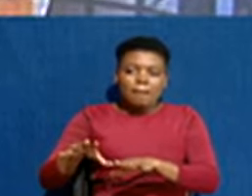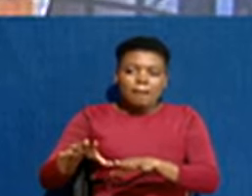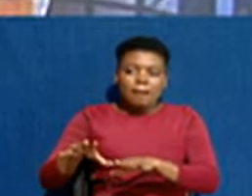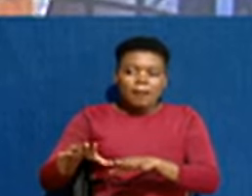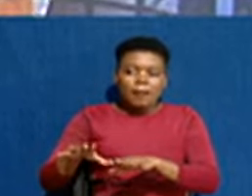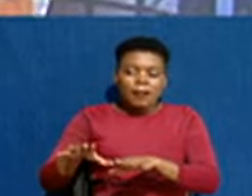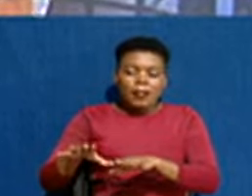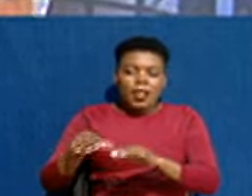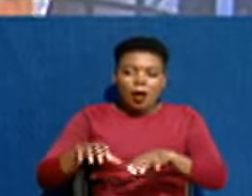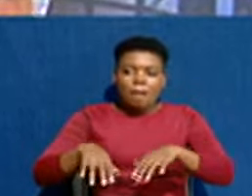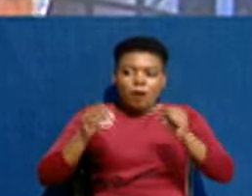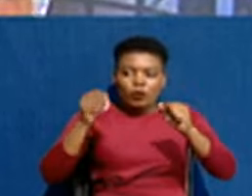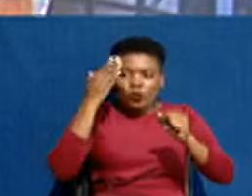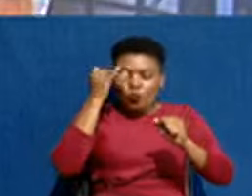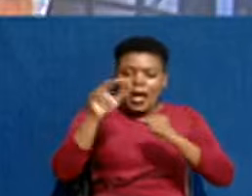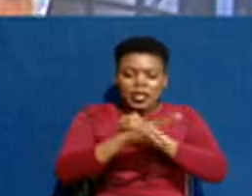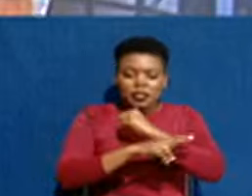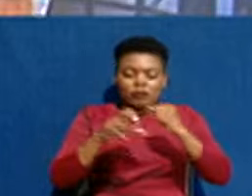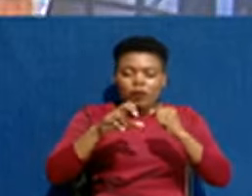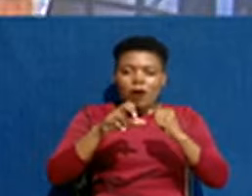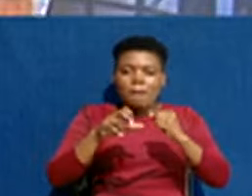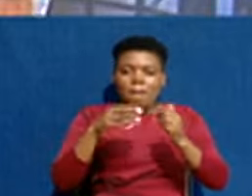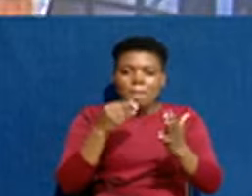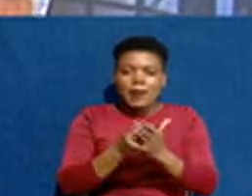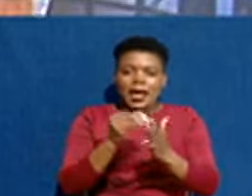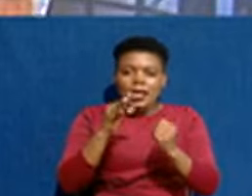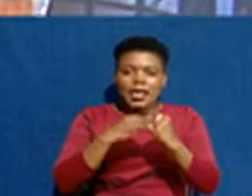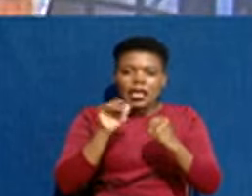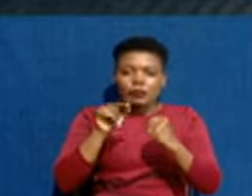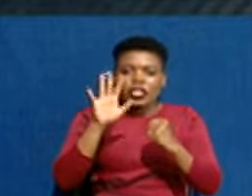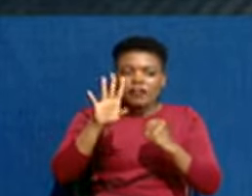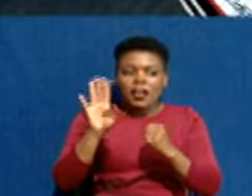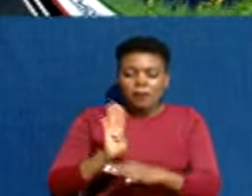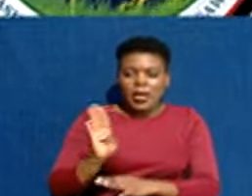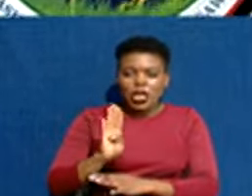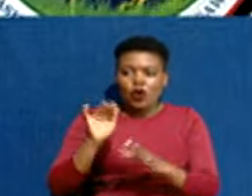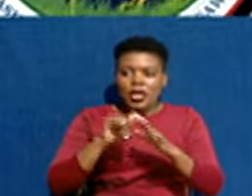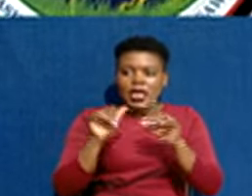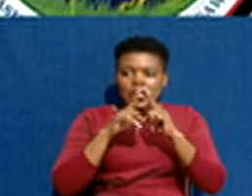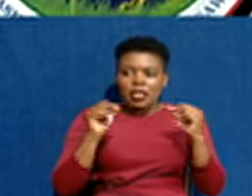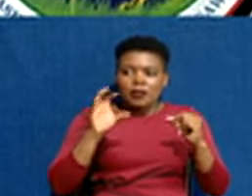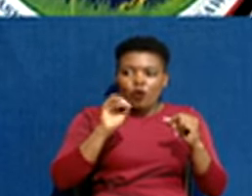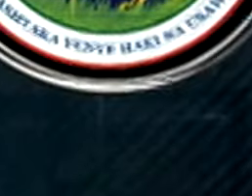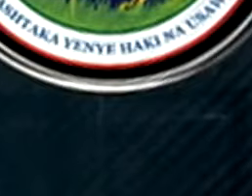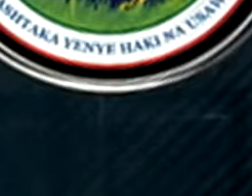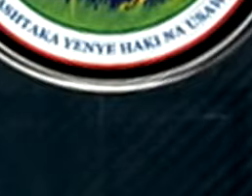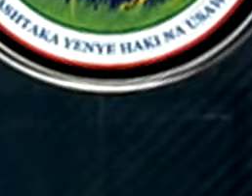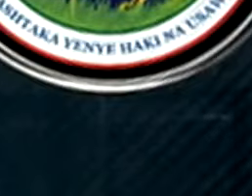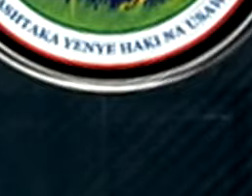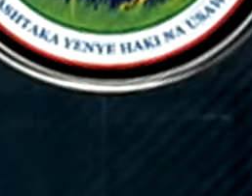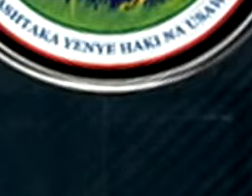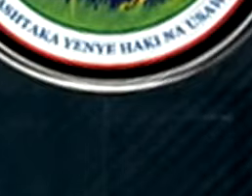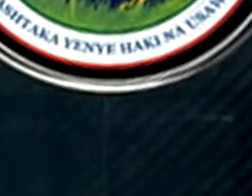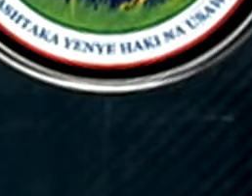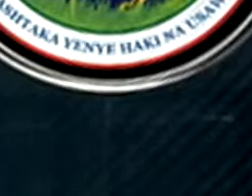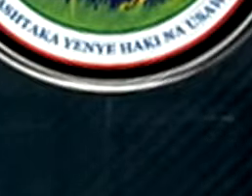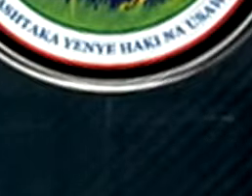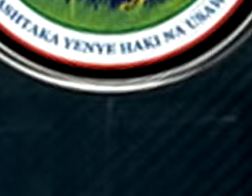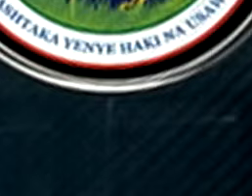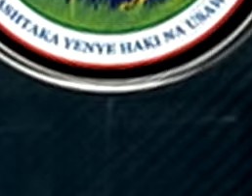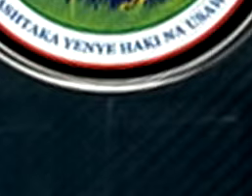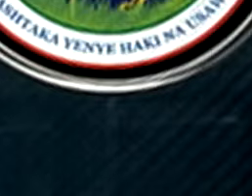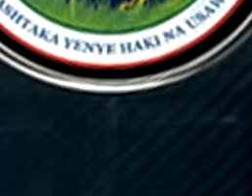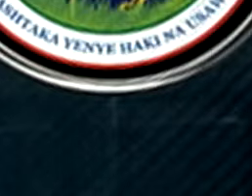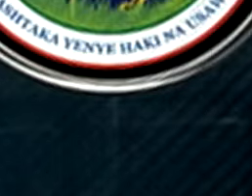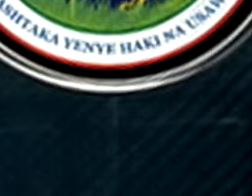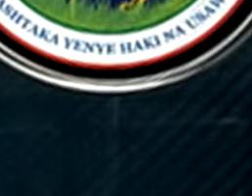over an 8.5 million shillings graft case. In a statement, the ODPP says the decision to prosecute Gitaa follows an